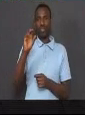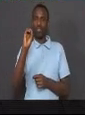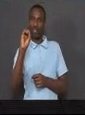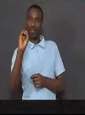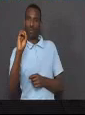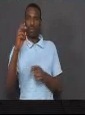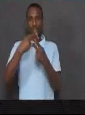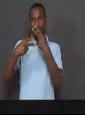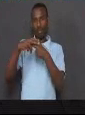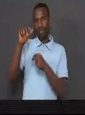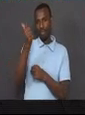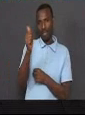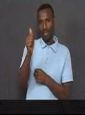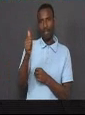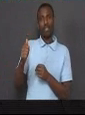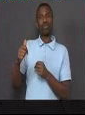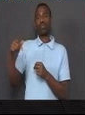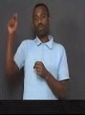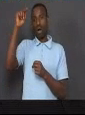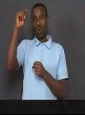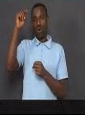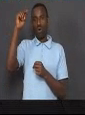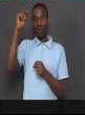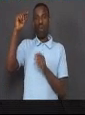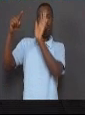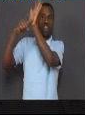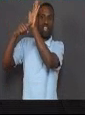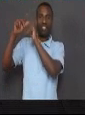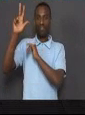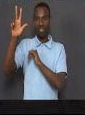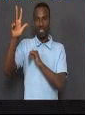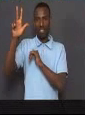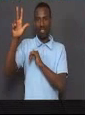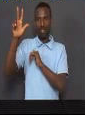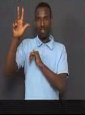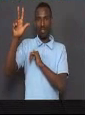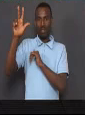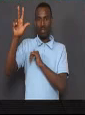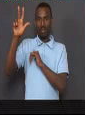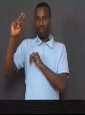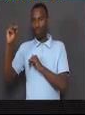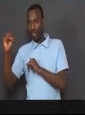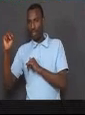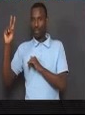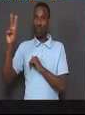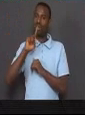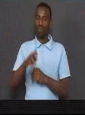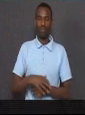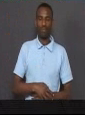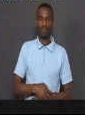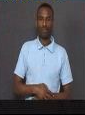3.0 times 10 to the power of -3 square meters.